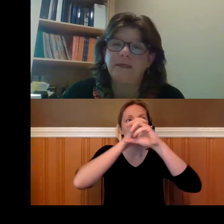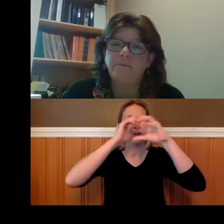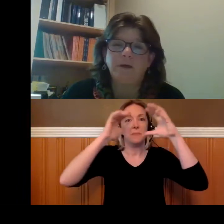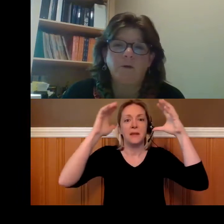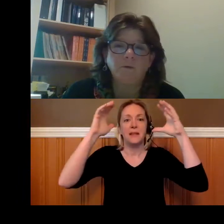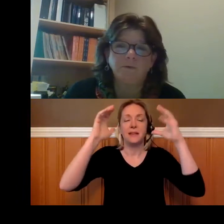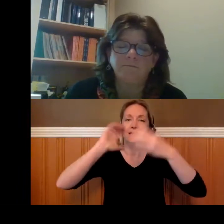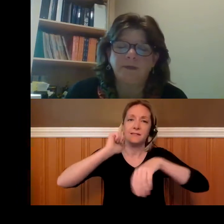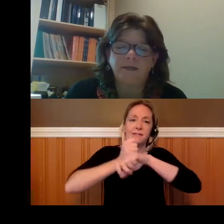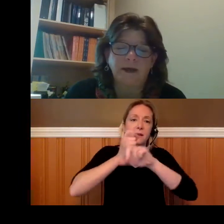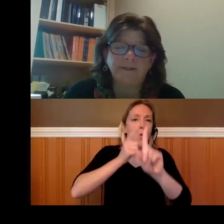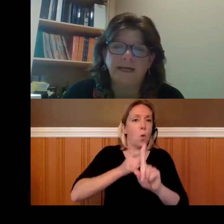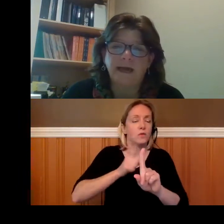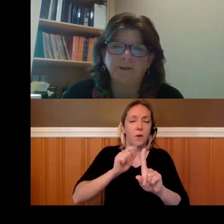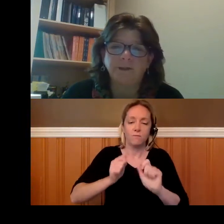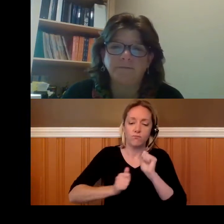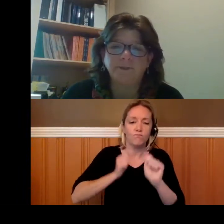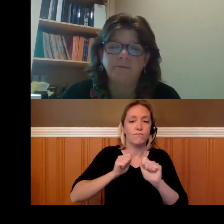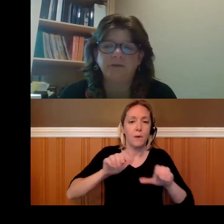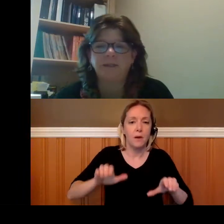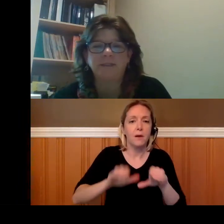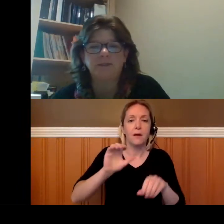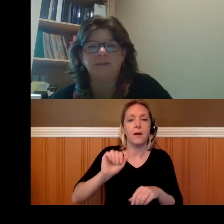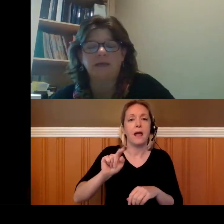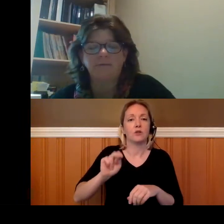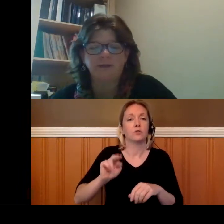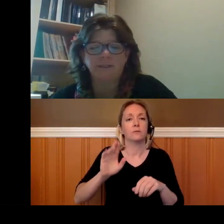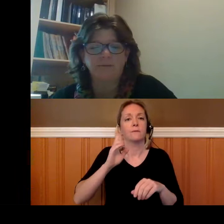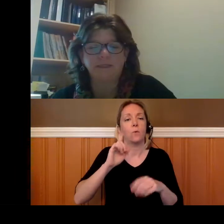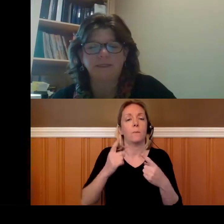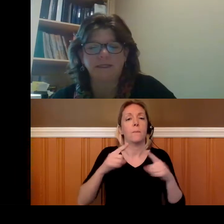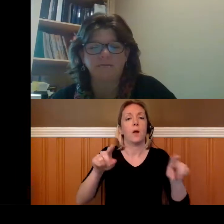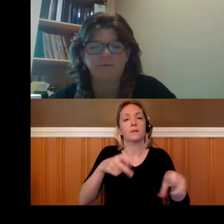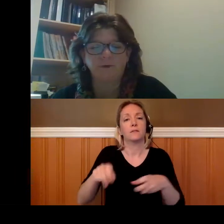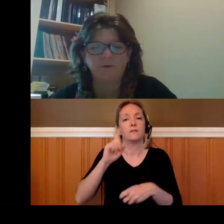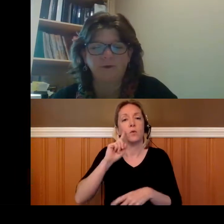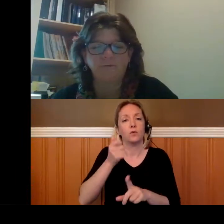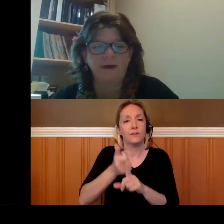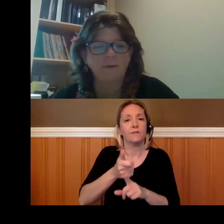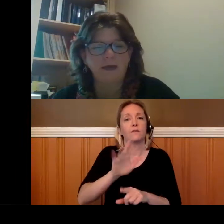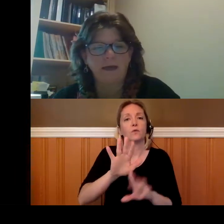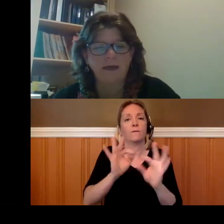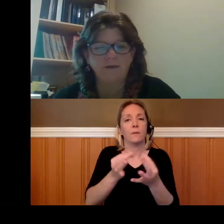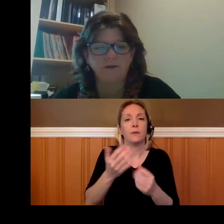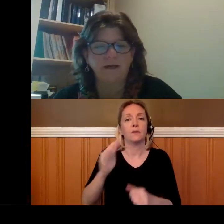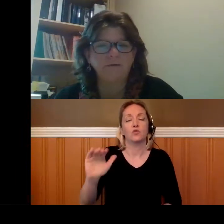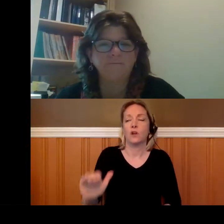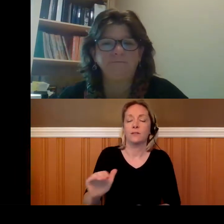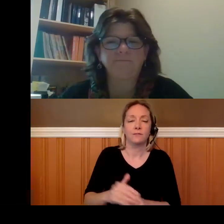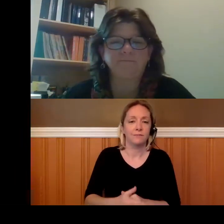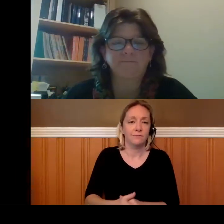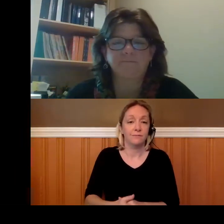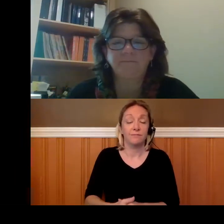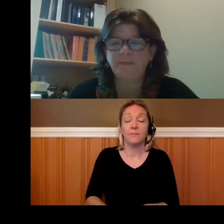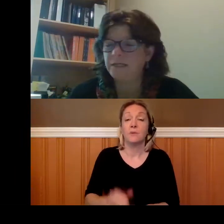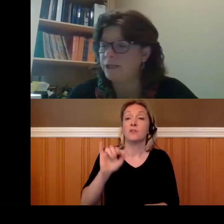you have to take action to make transitions, have transition be successful for you and your family and your child. And Jen, that's